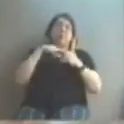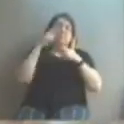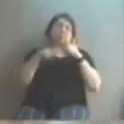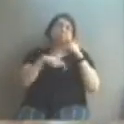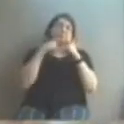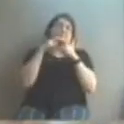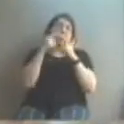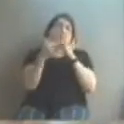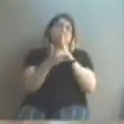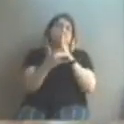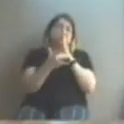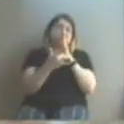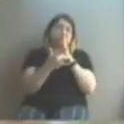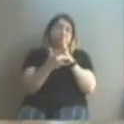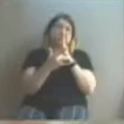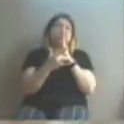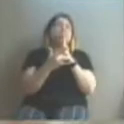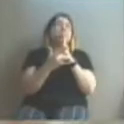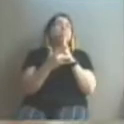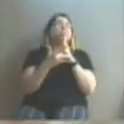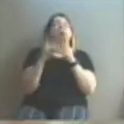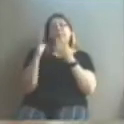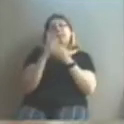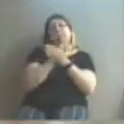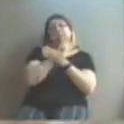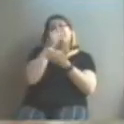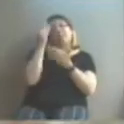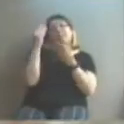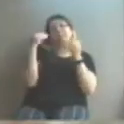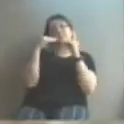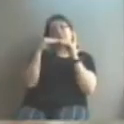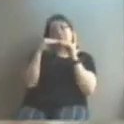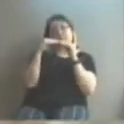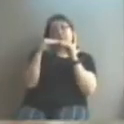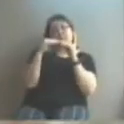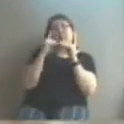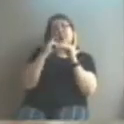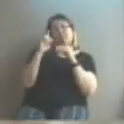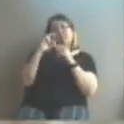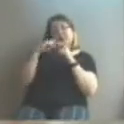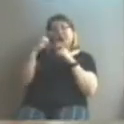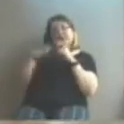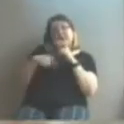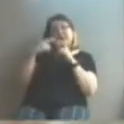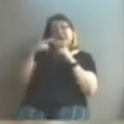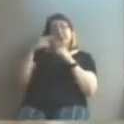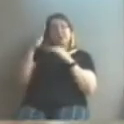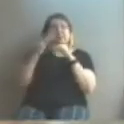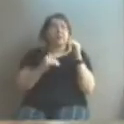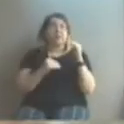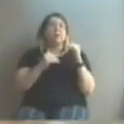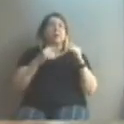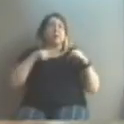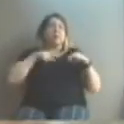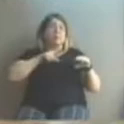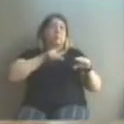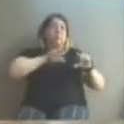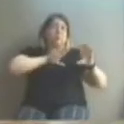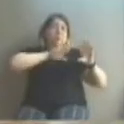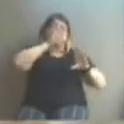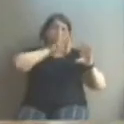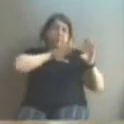technology, and we make more on what they pay us for the recycling than we did at auction,